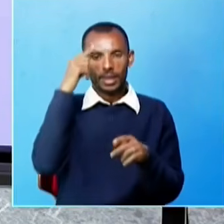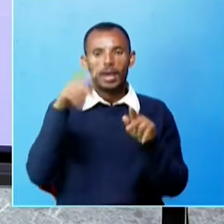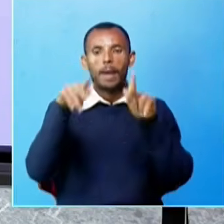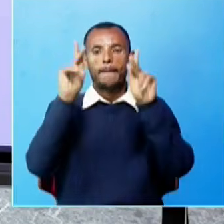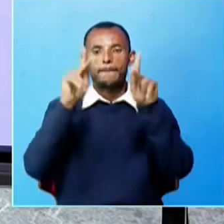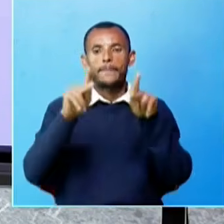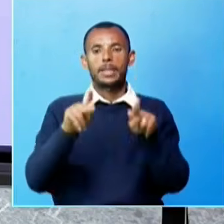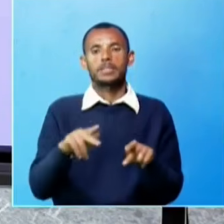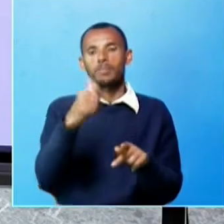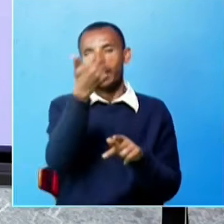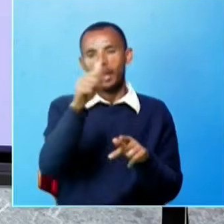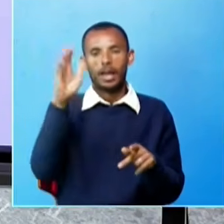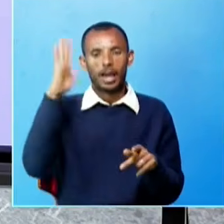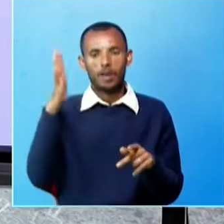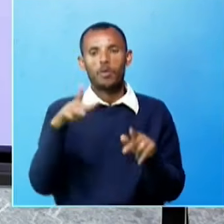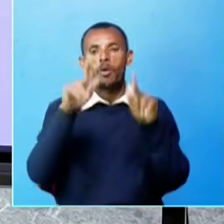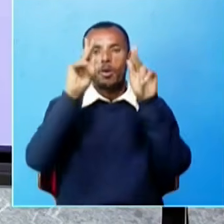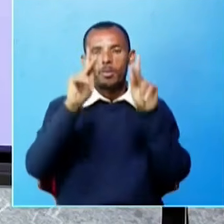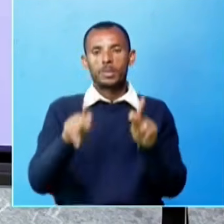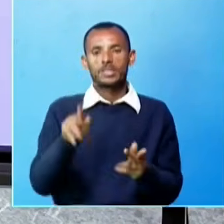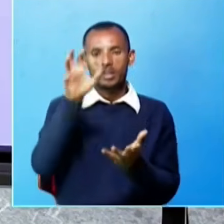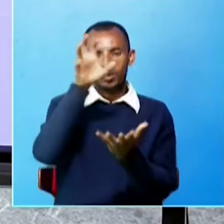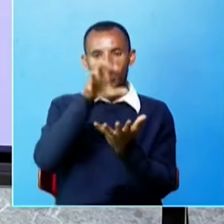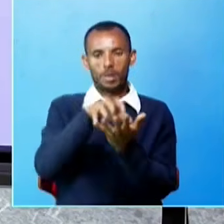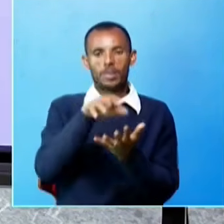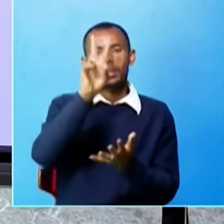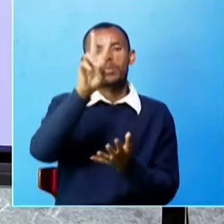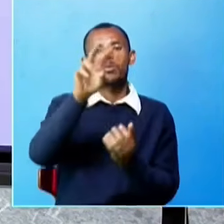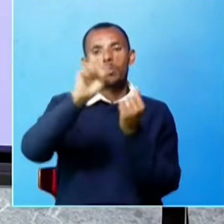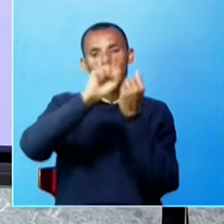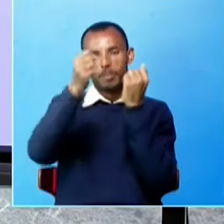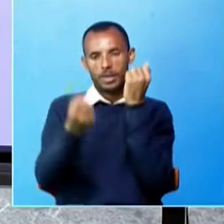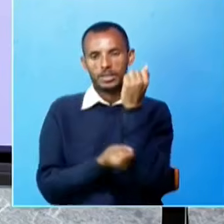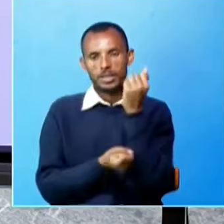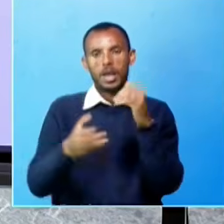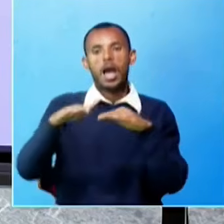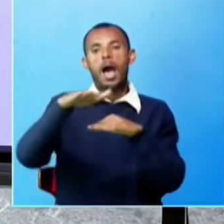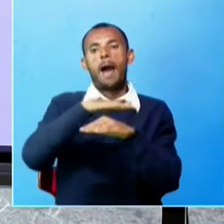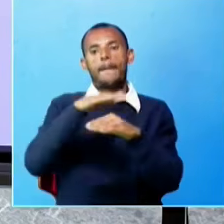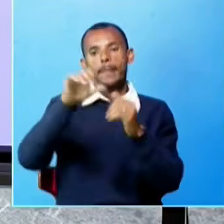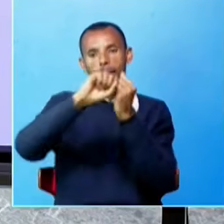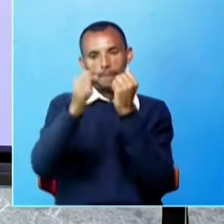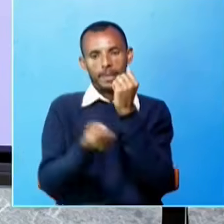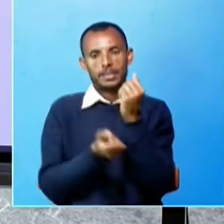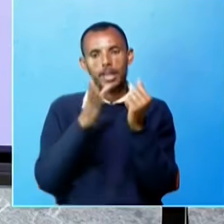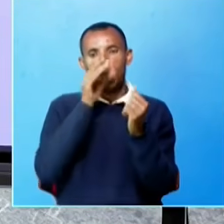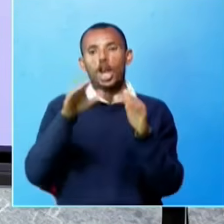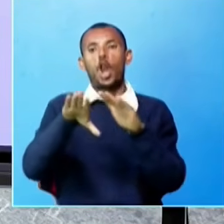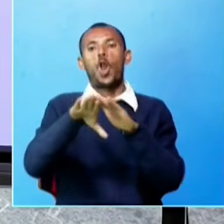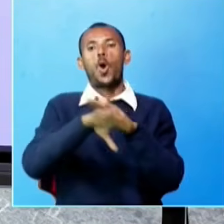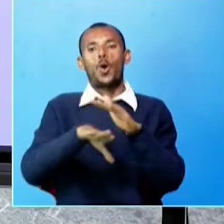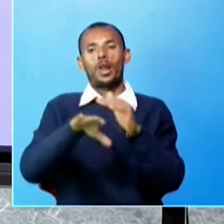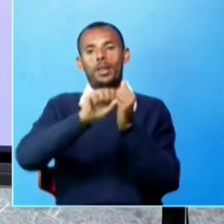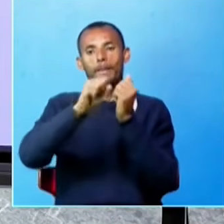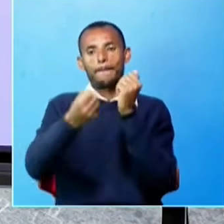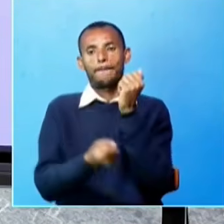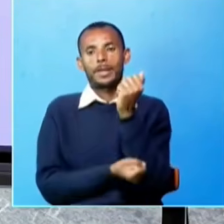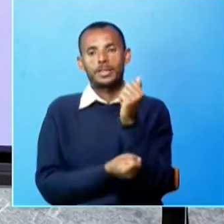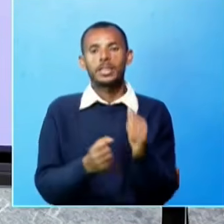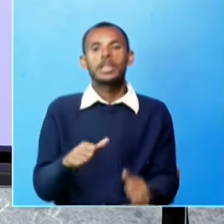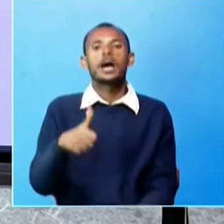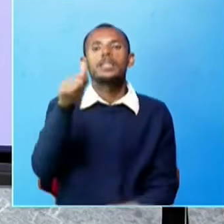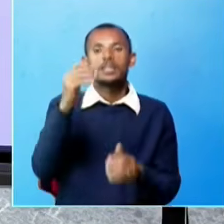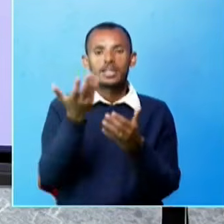prism, any kind of prism contains 2 bases, an upper base and a lower base. The other thing